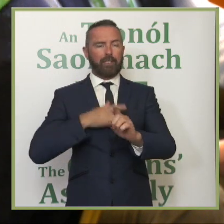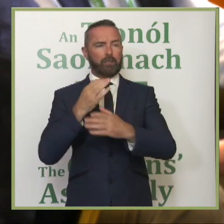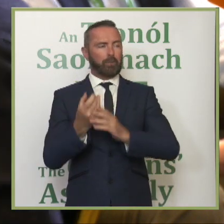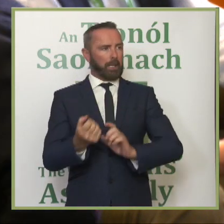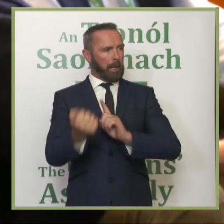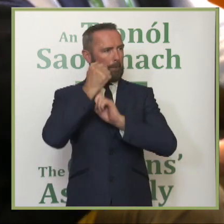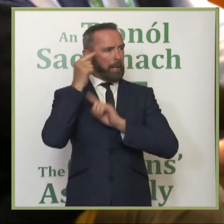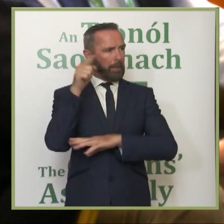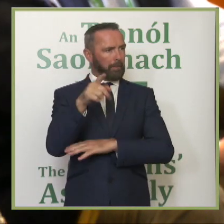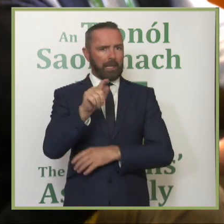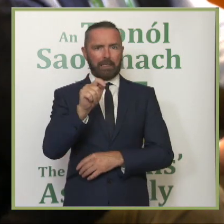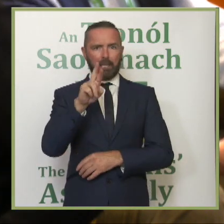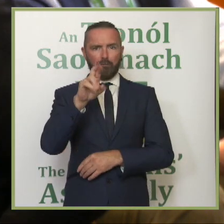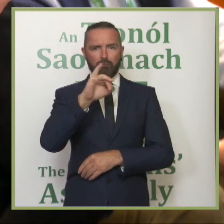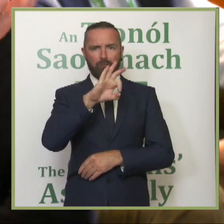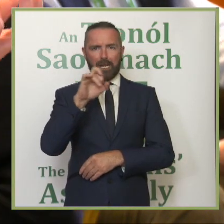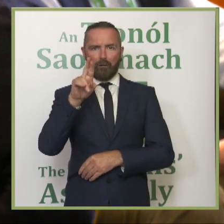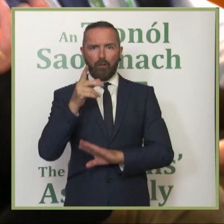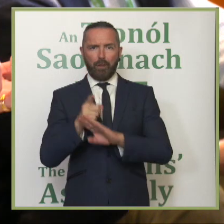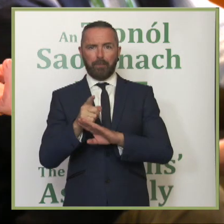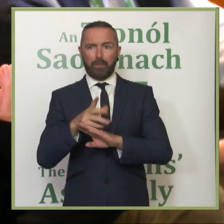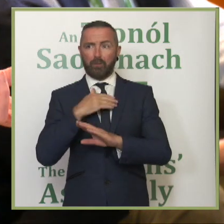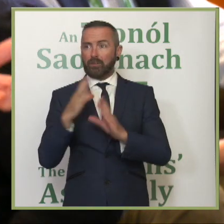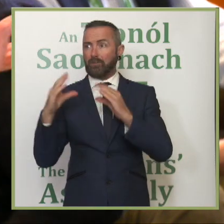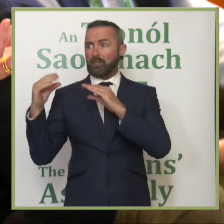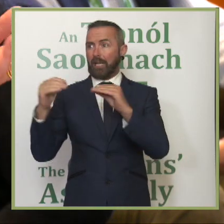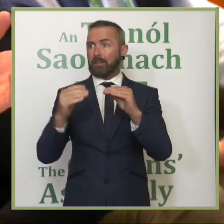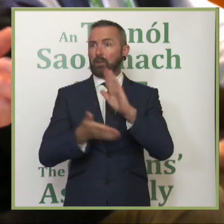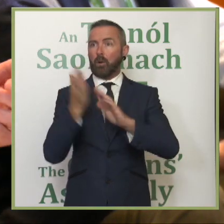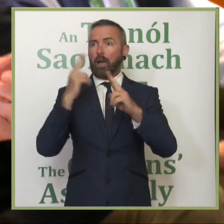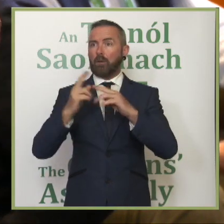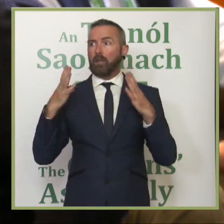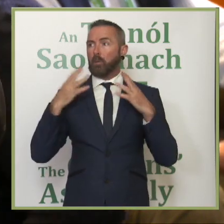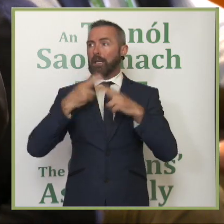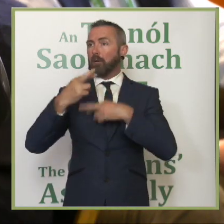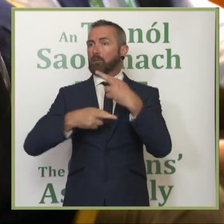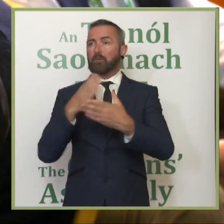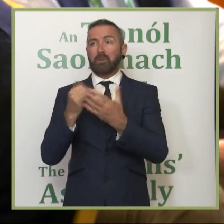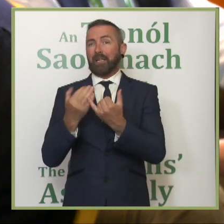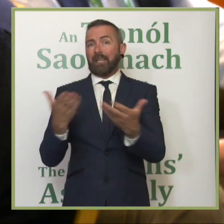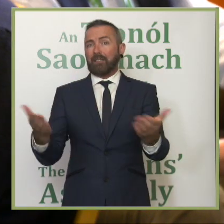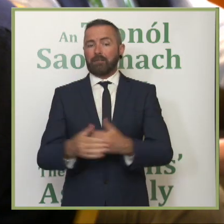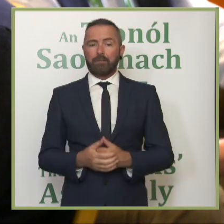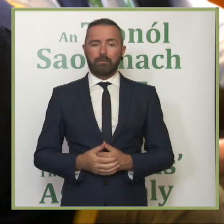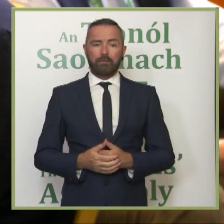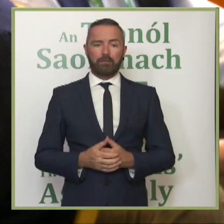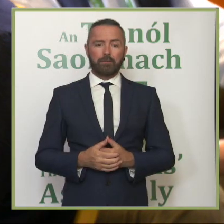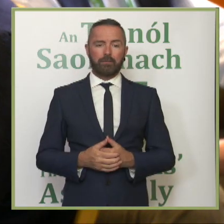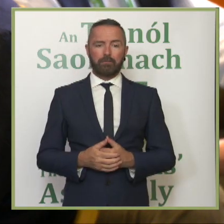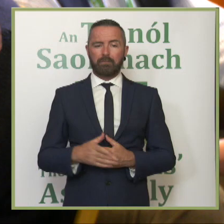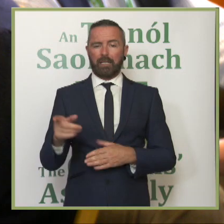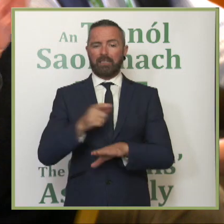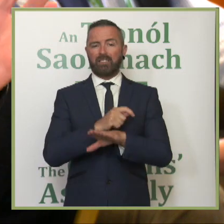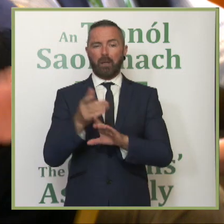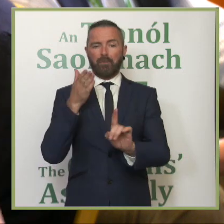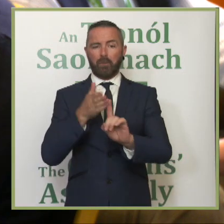something, to have a chat and maybe go outside if there was a breakout room or something like that, or an employee assistance program type approach,